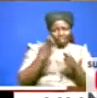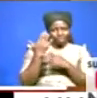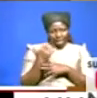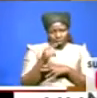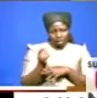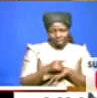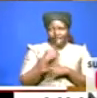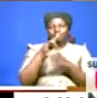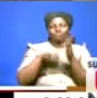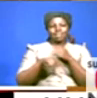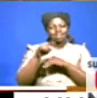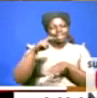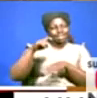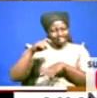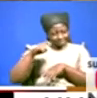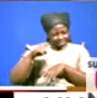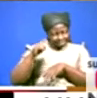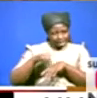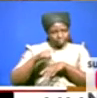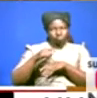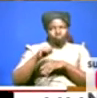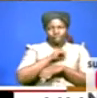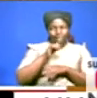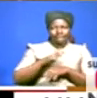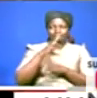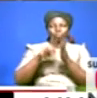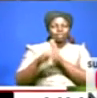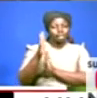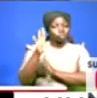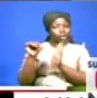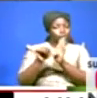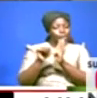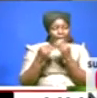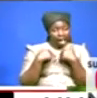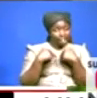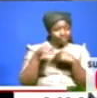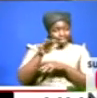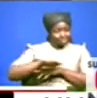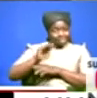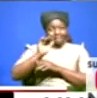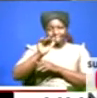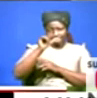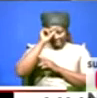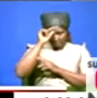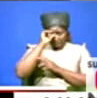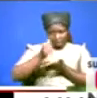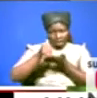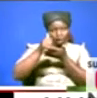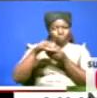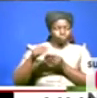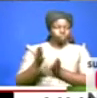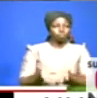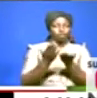that insecurity in the area was on the rise, calling on the government to beef up security. Kushukua atua juu ya Embu County kwa sababu mambo ya wisi